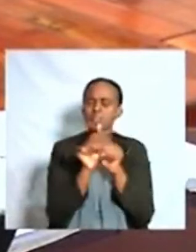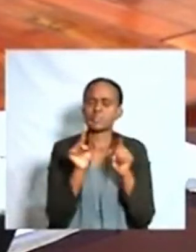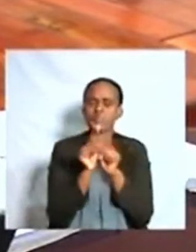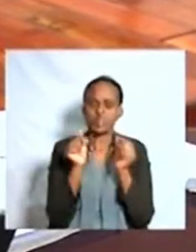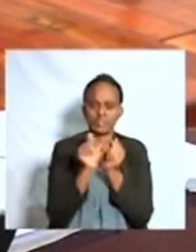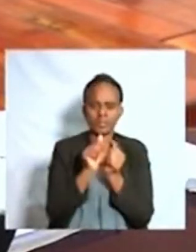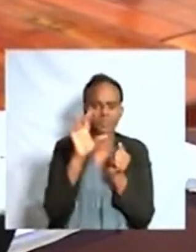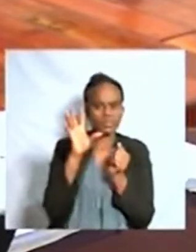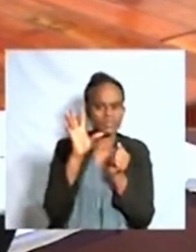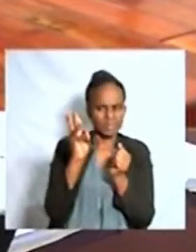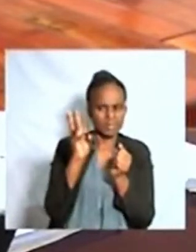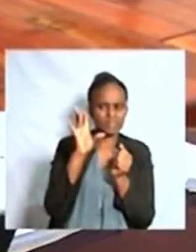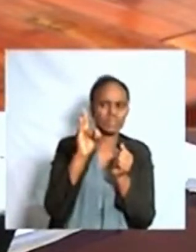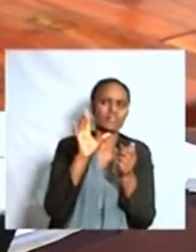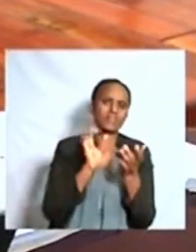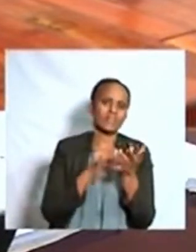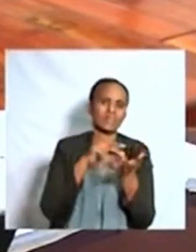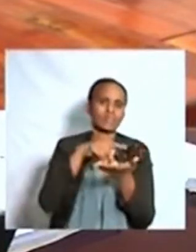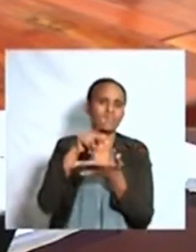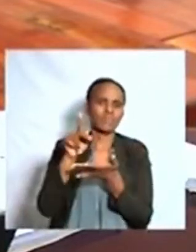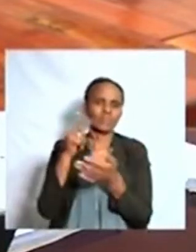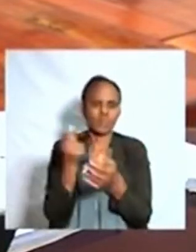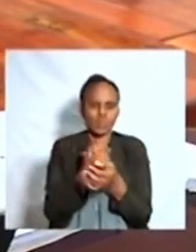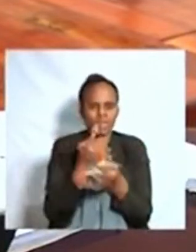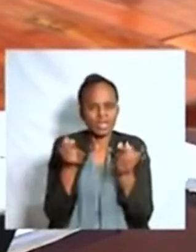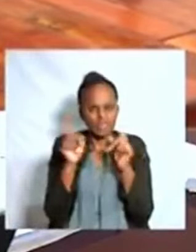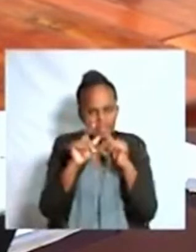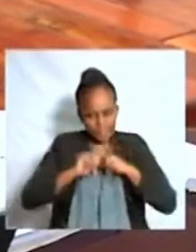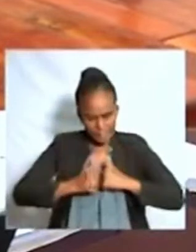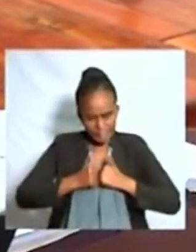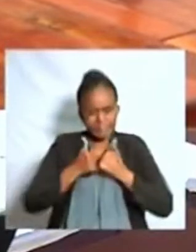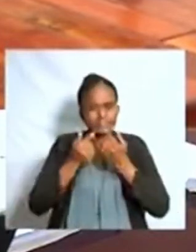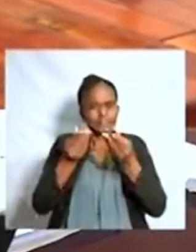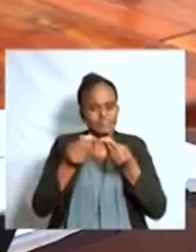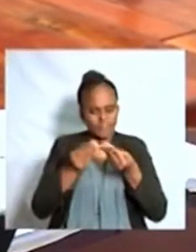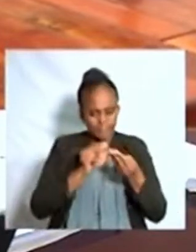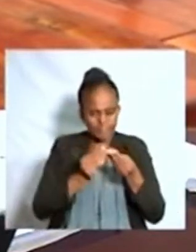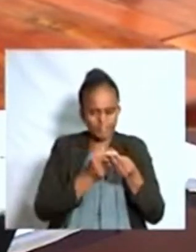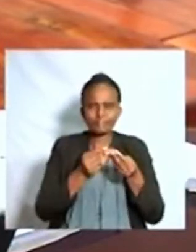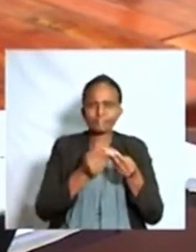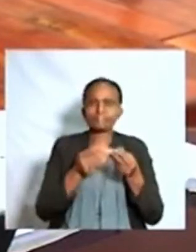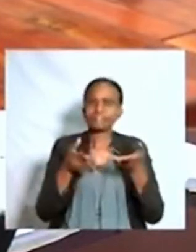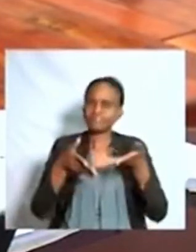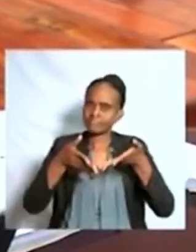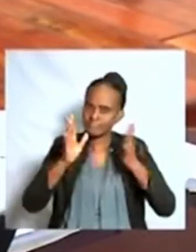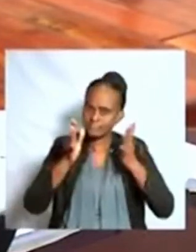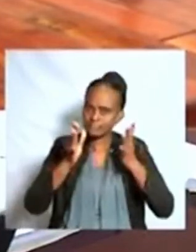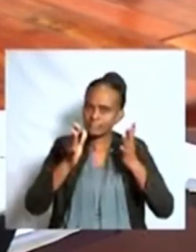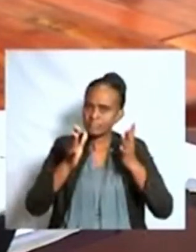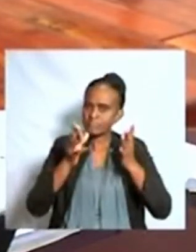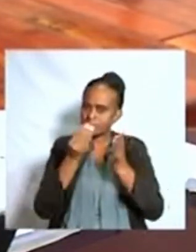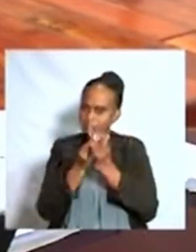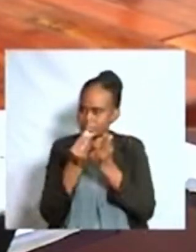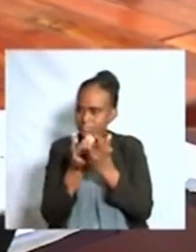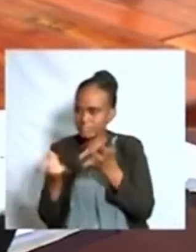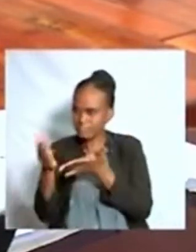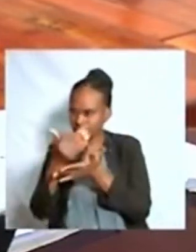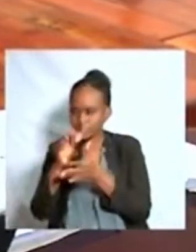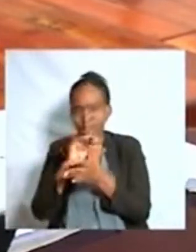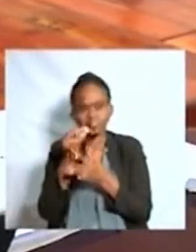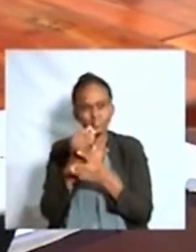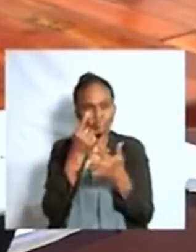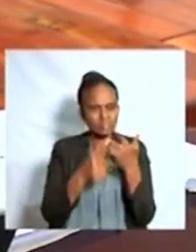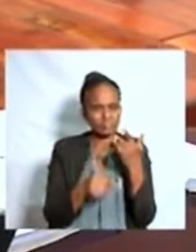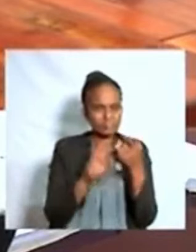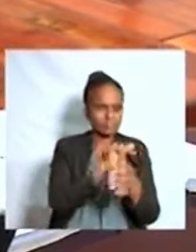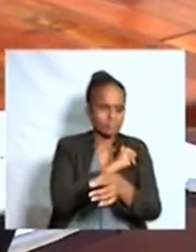the 67,000 that was paid. So only when we are given a direction, whether it is to recover or indeed